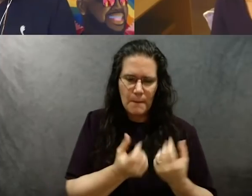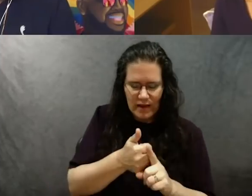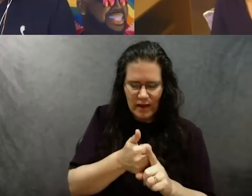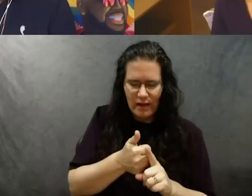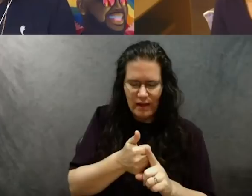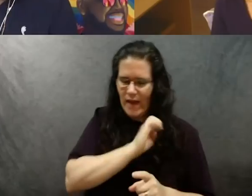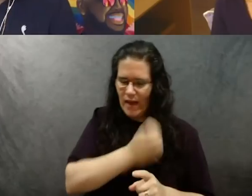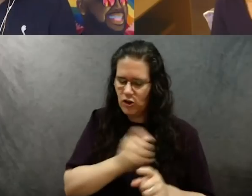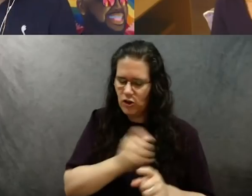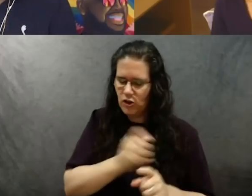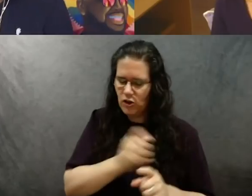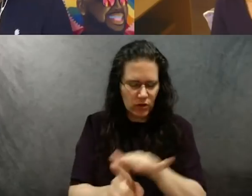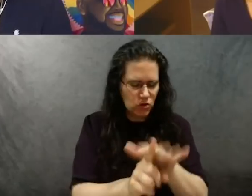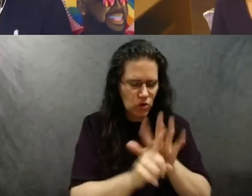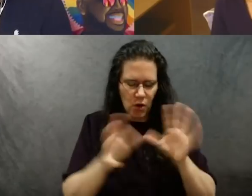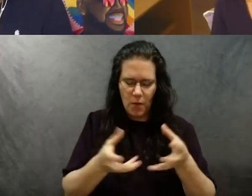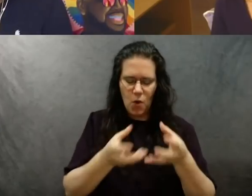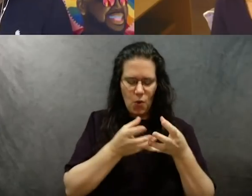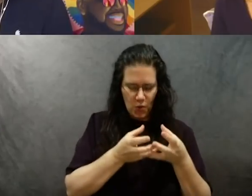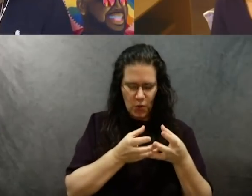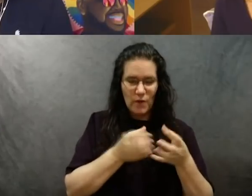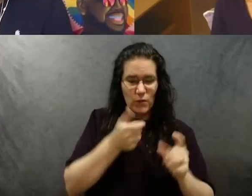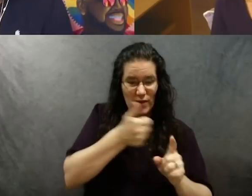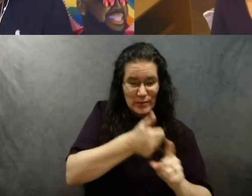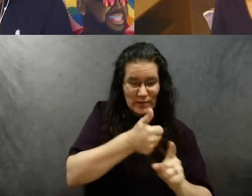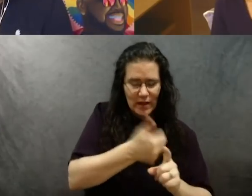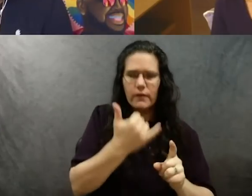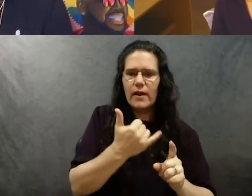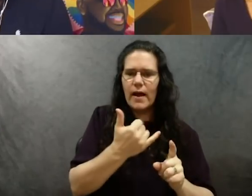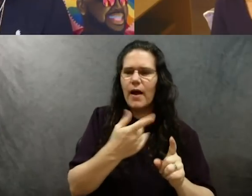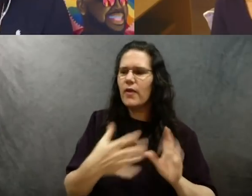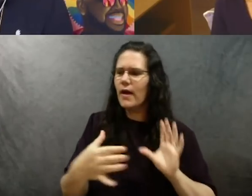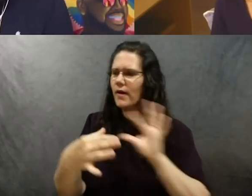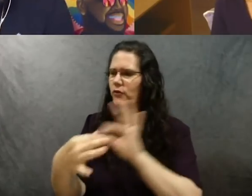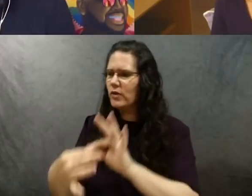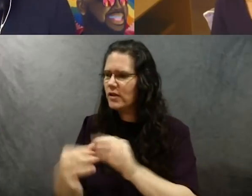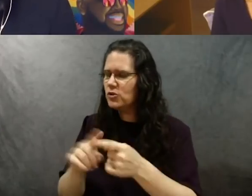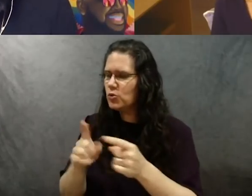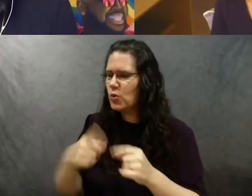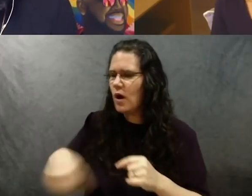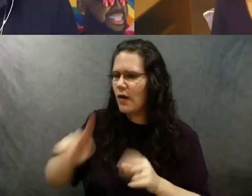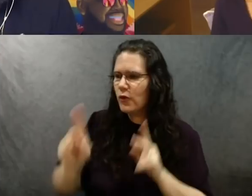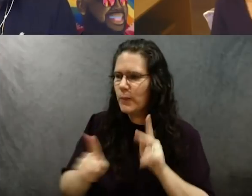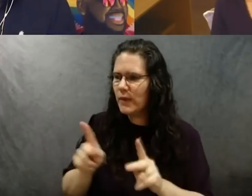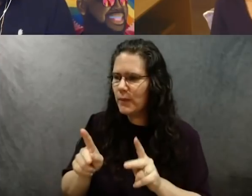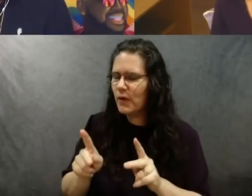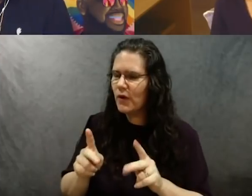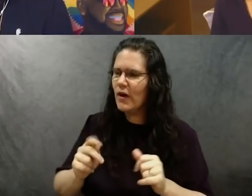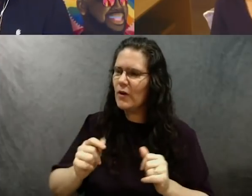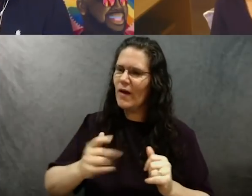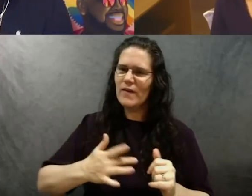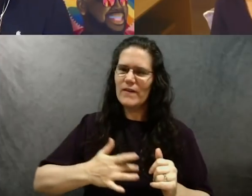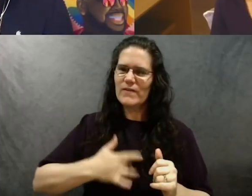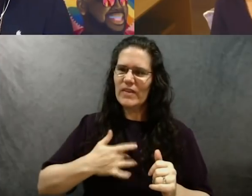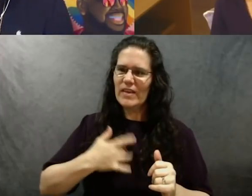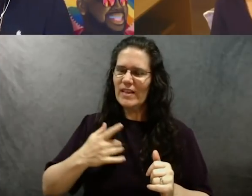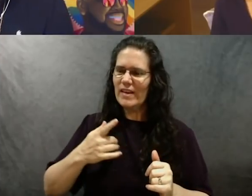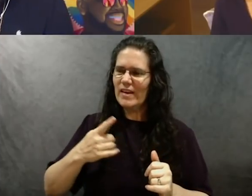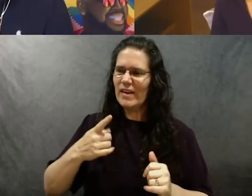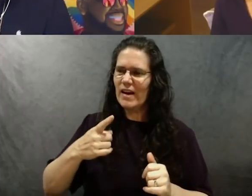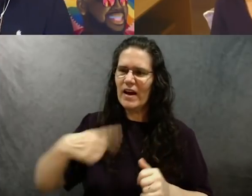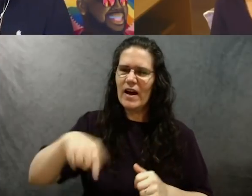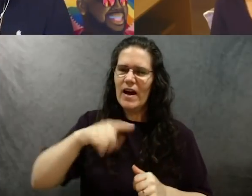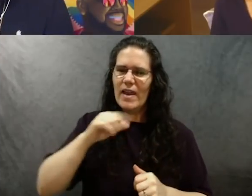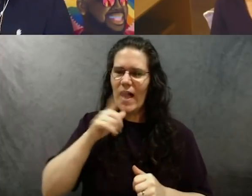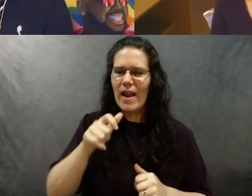into relationship with others, there's a sense that like those folks don't have to do a lot of labor